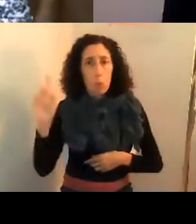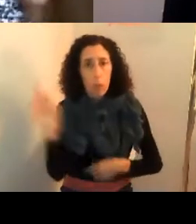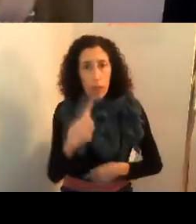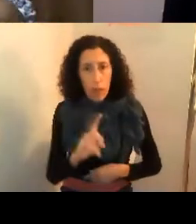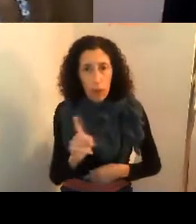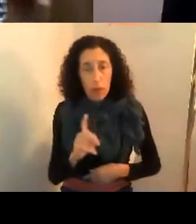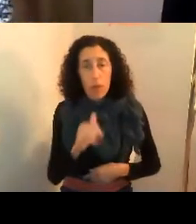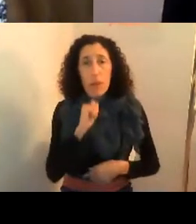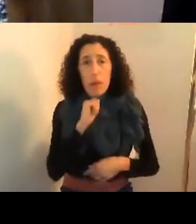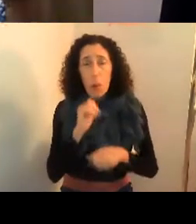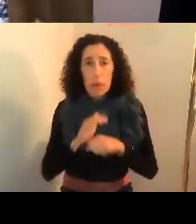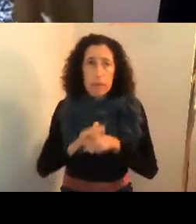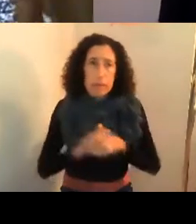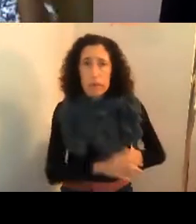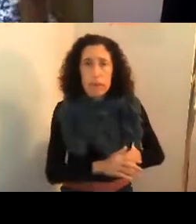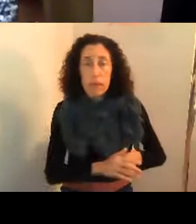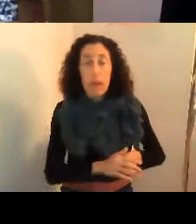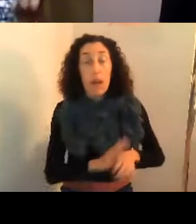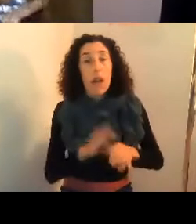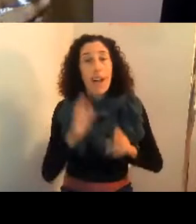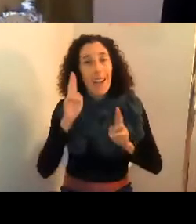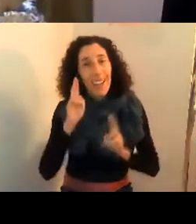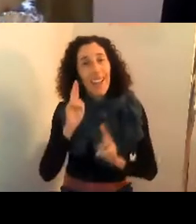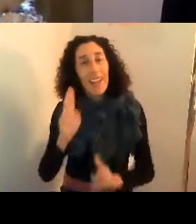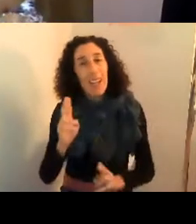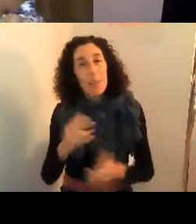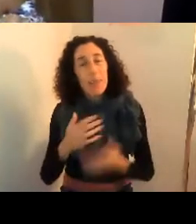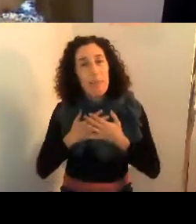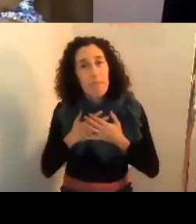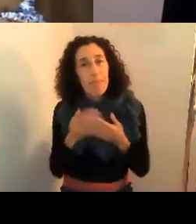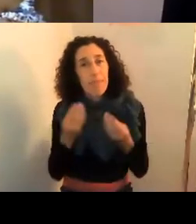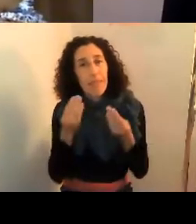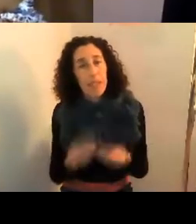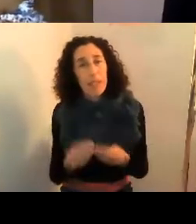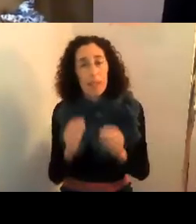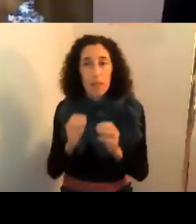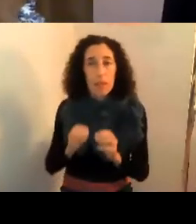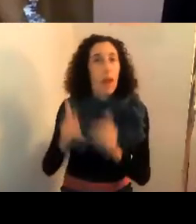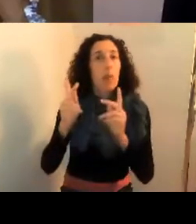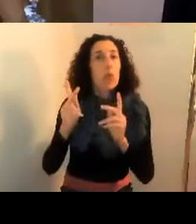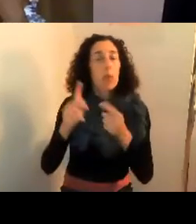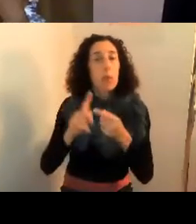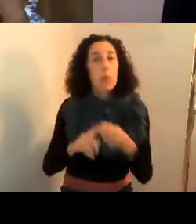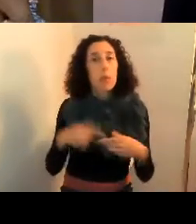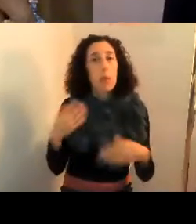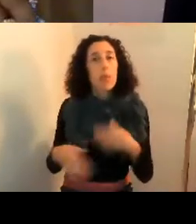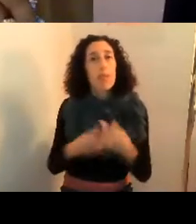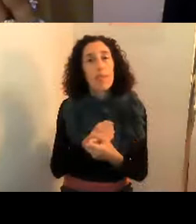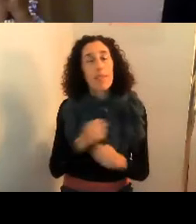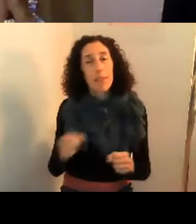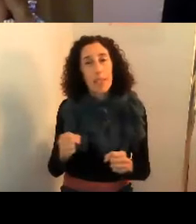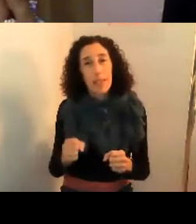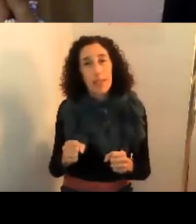it. Set a seat at the table for it, because it's a part of how we get free. So that's how I